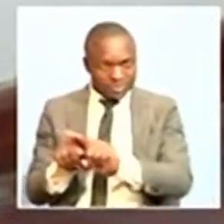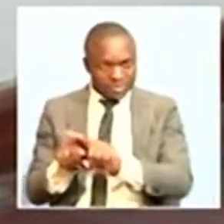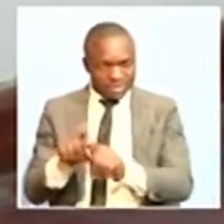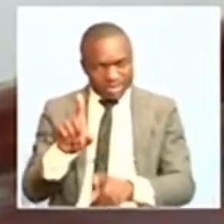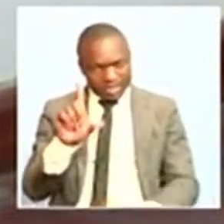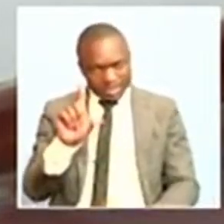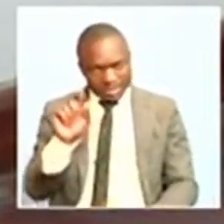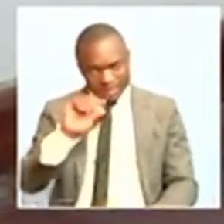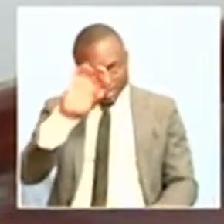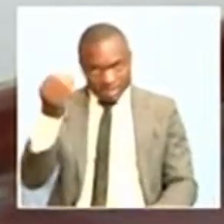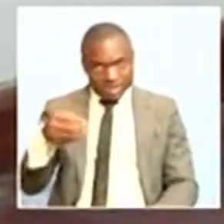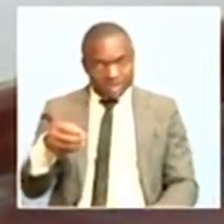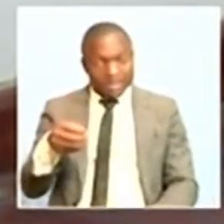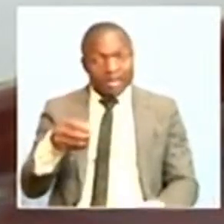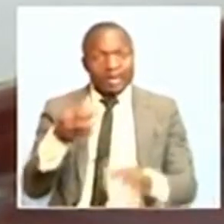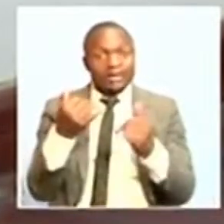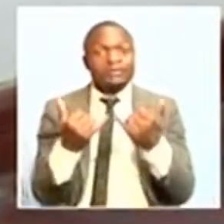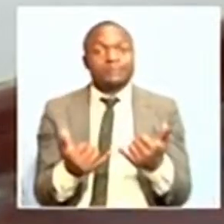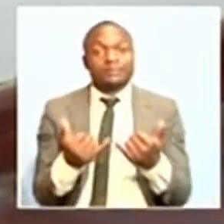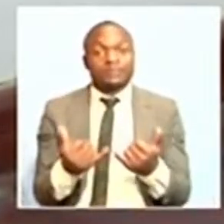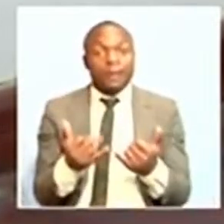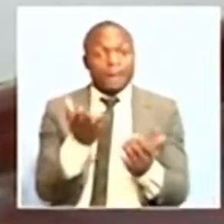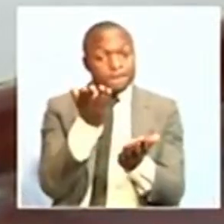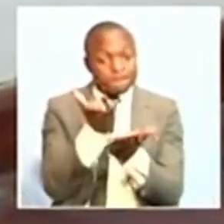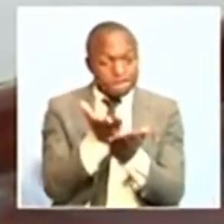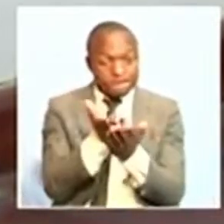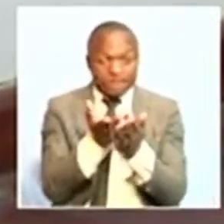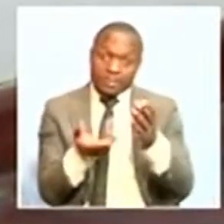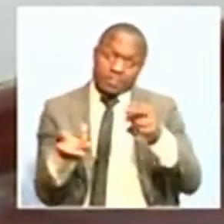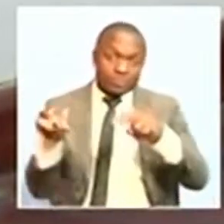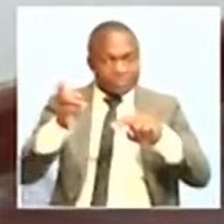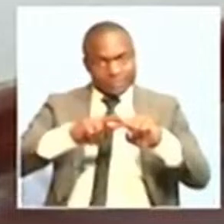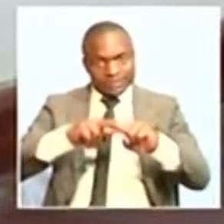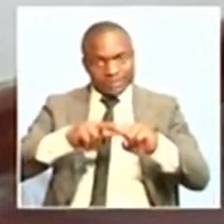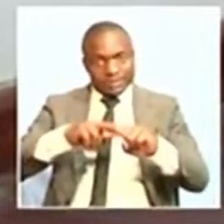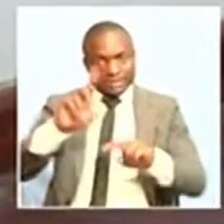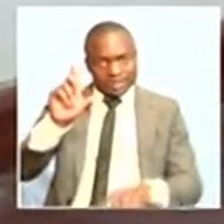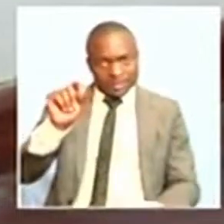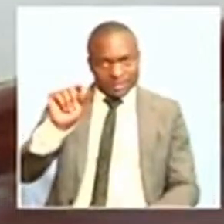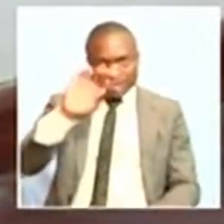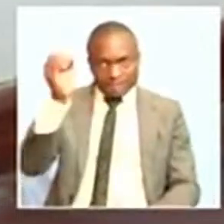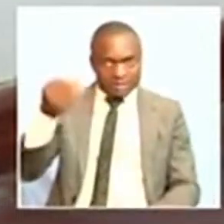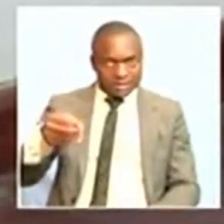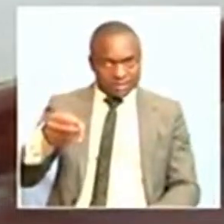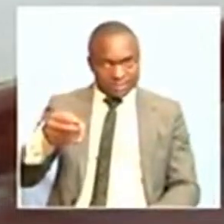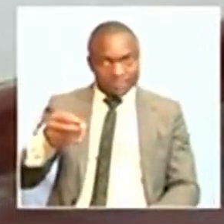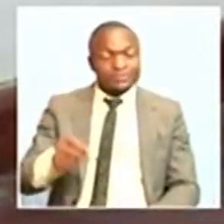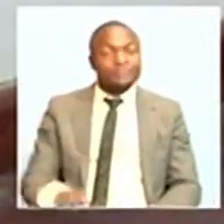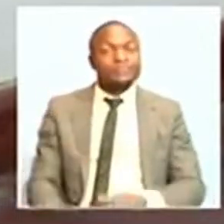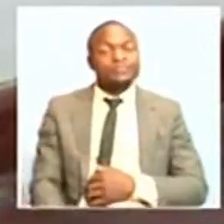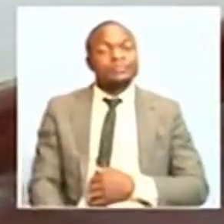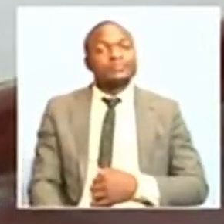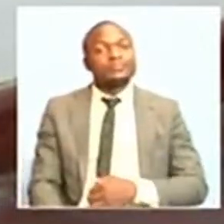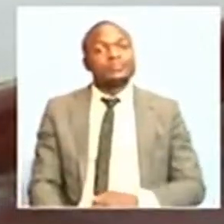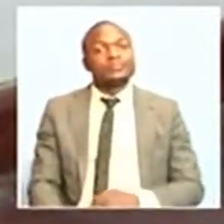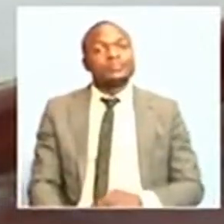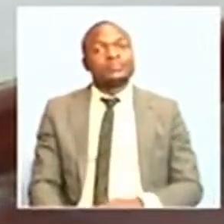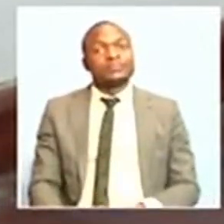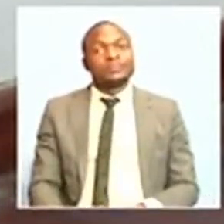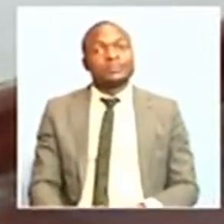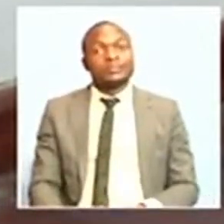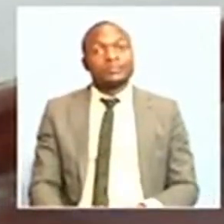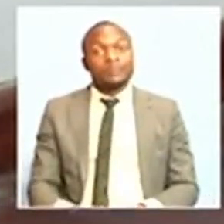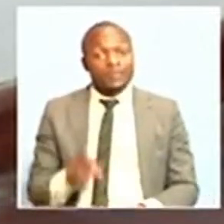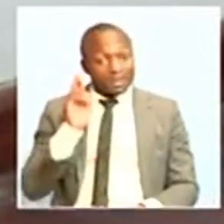by 20%, and now the proposed increment also is by 20%. And the rationale